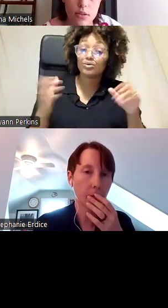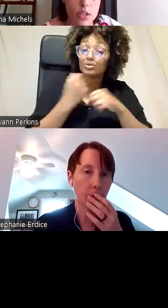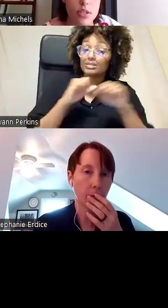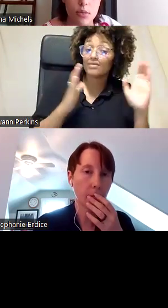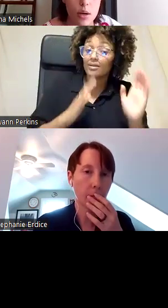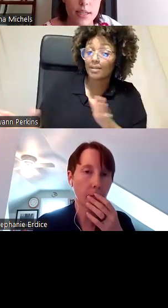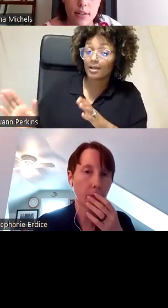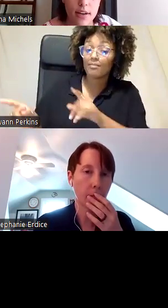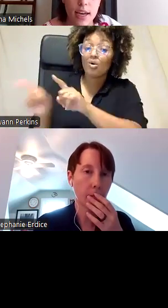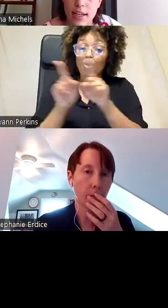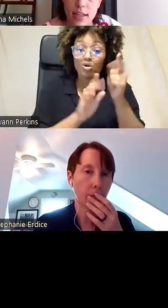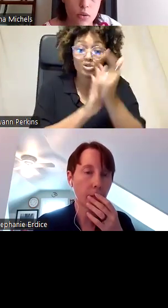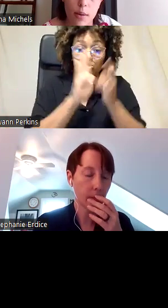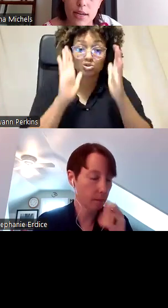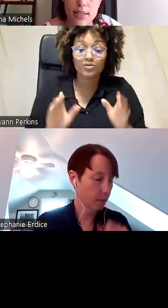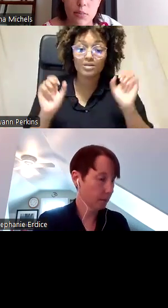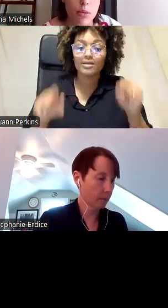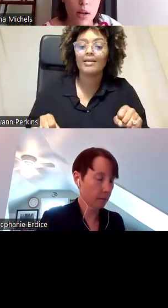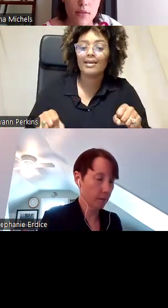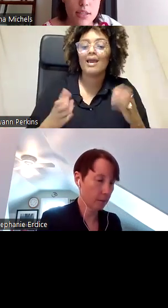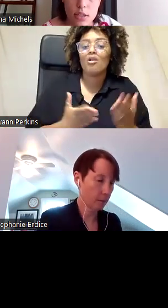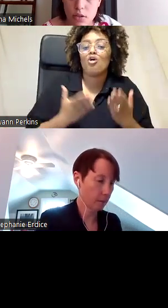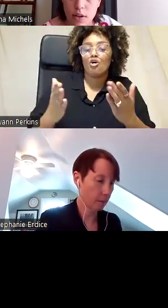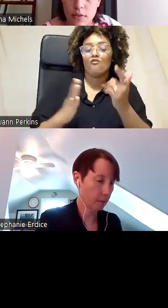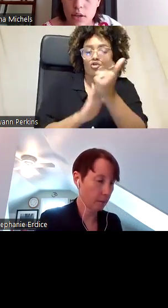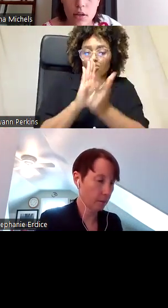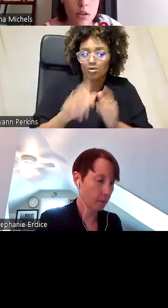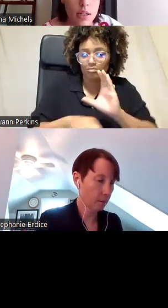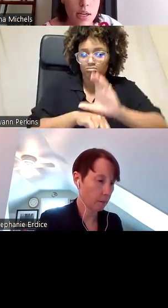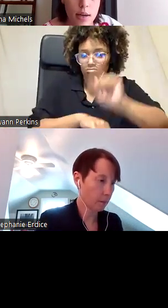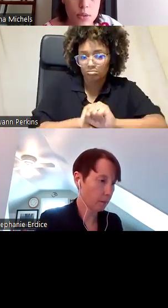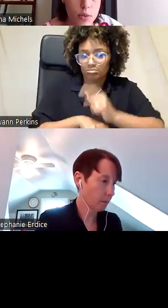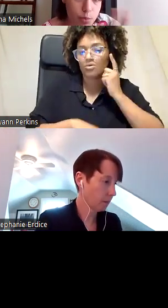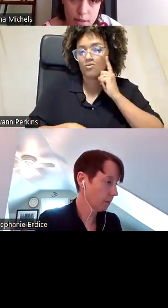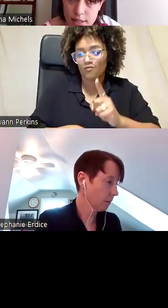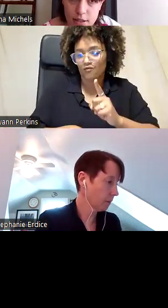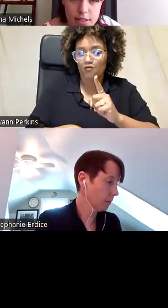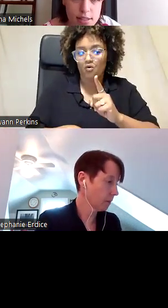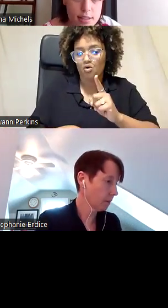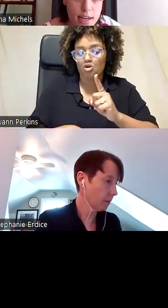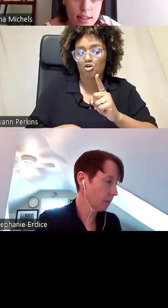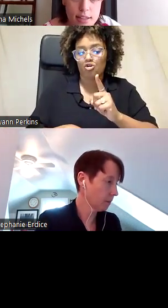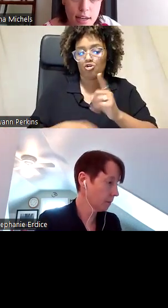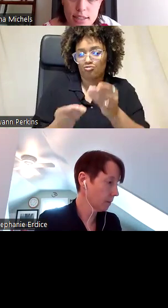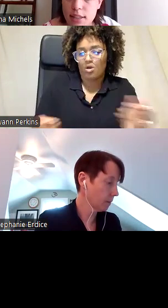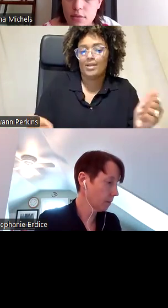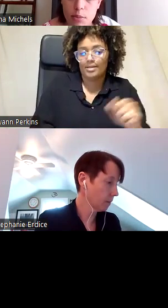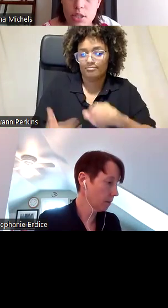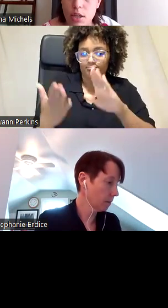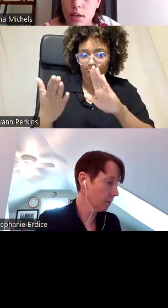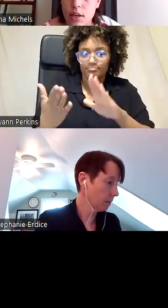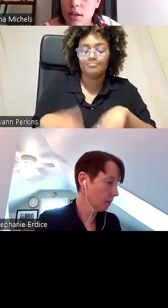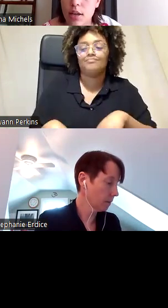legal consultations that will help identify any legal remedies that may be relevant to the survivor. So as promised, here is SALI's